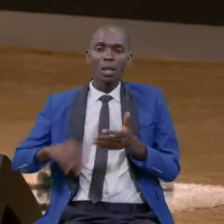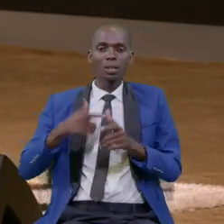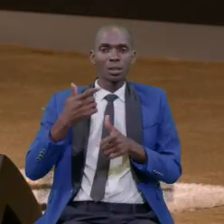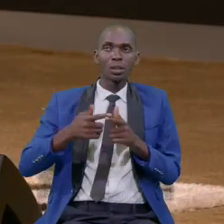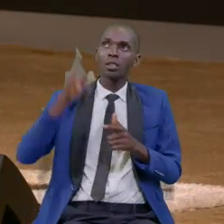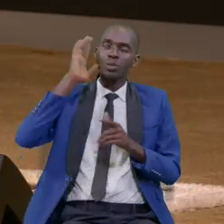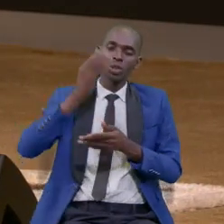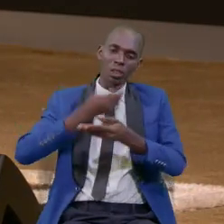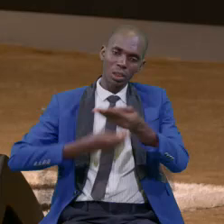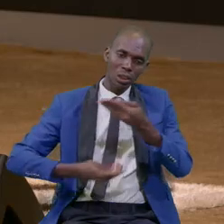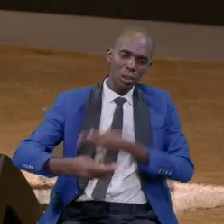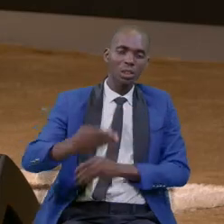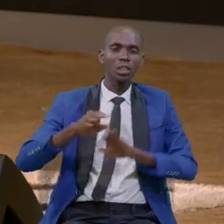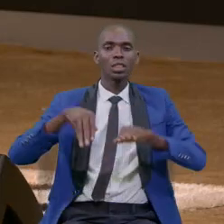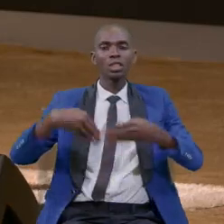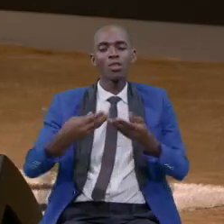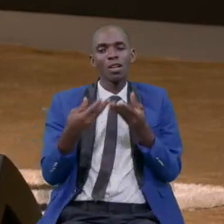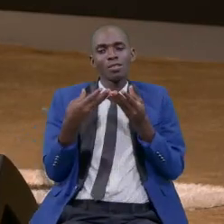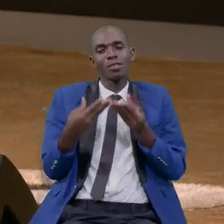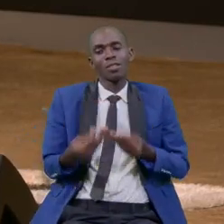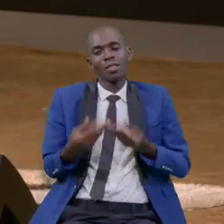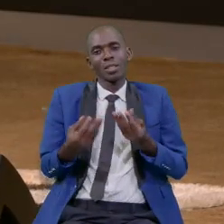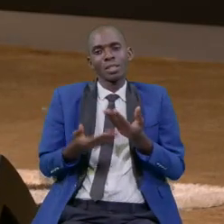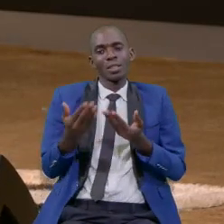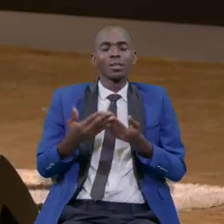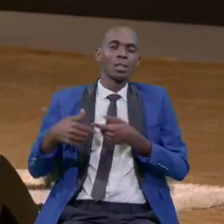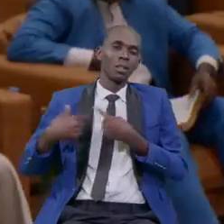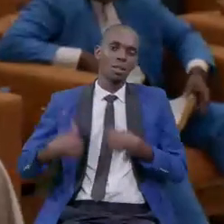an heart of flesh. Amen.